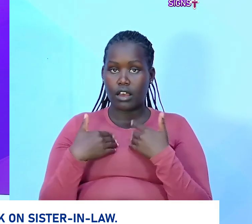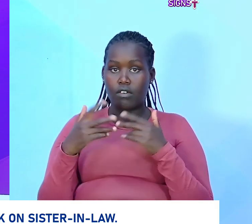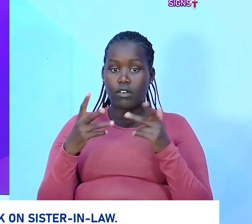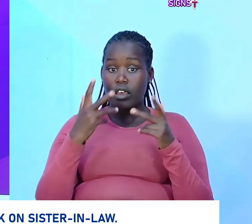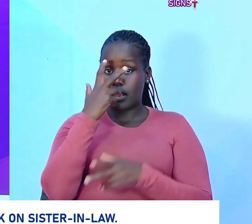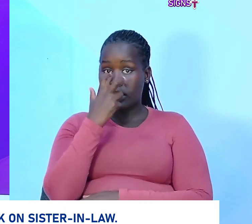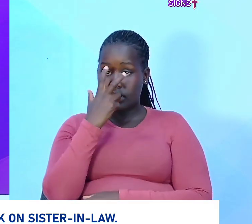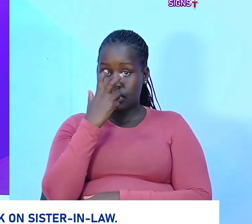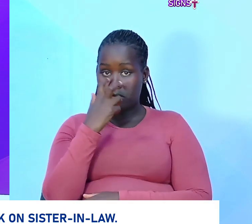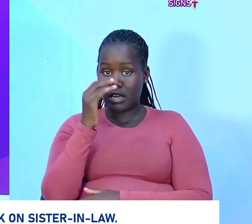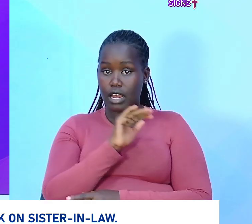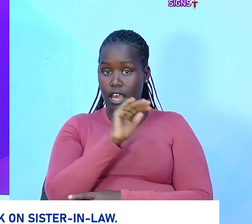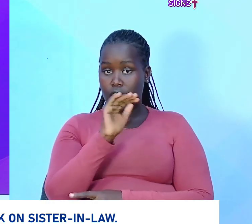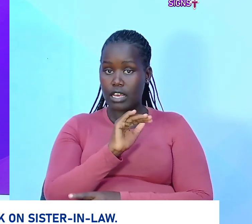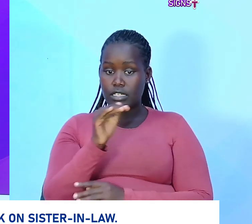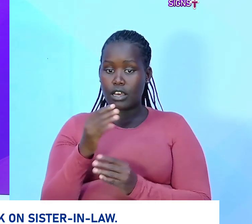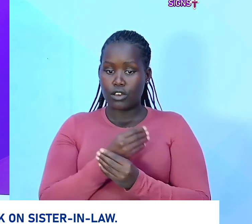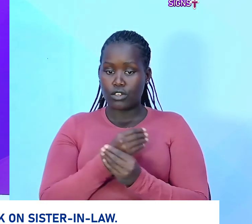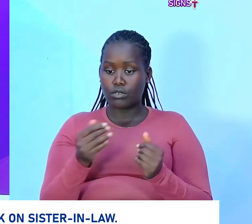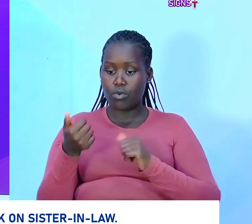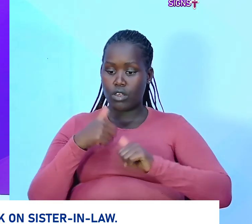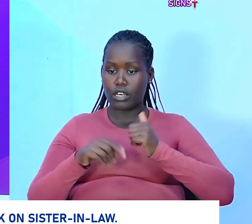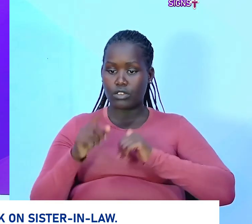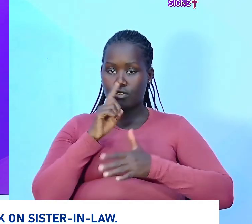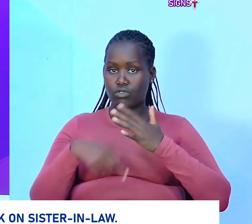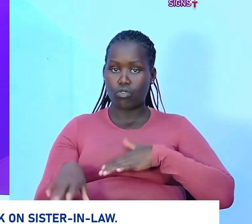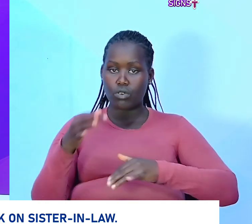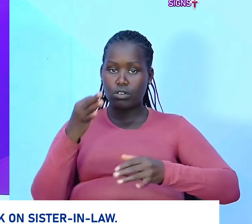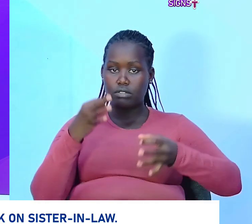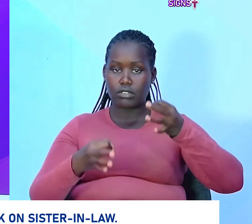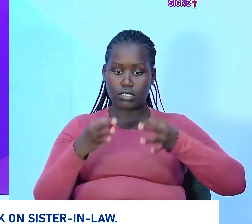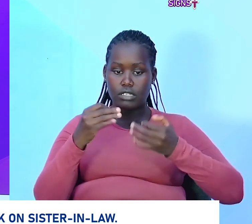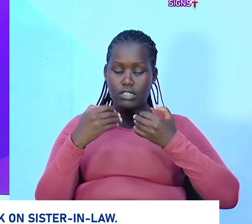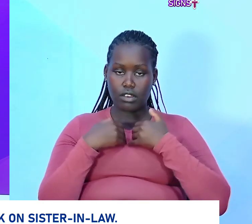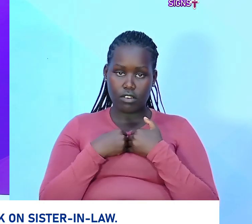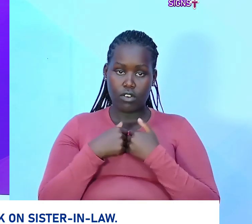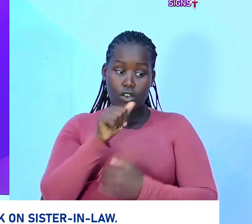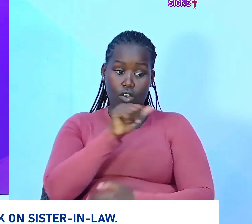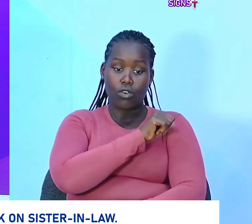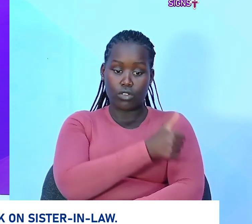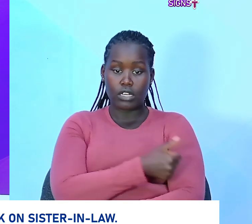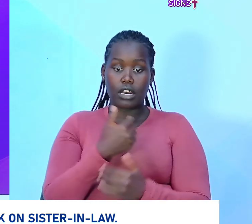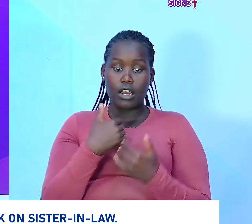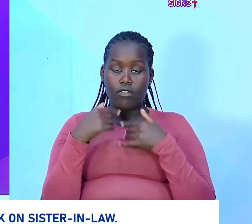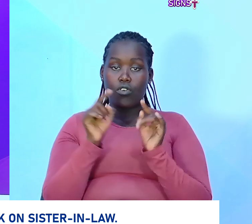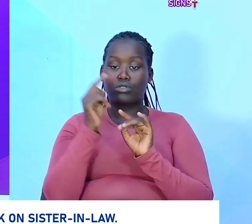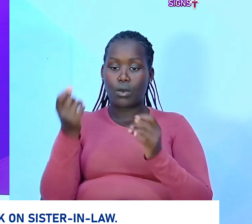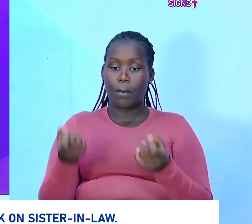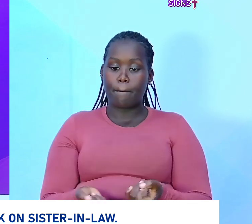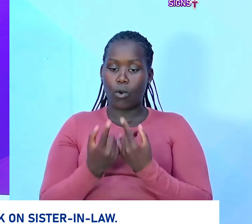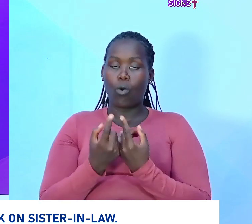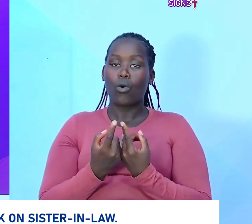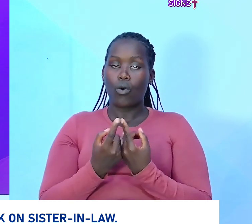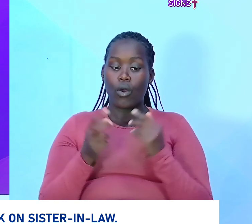suspects, urging swift action to ensure justice is served. Authorities have also launched